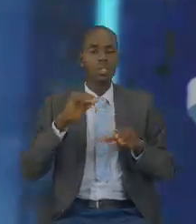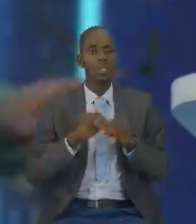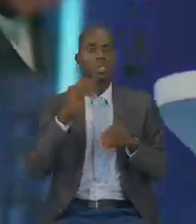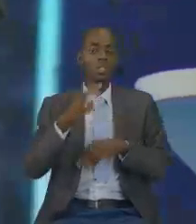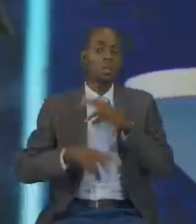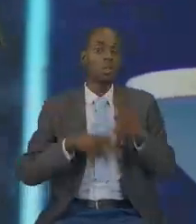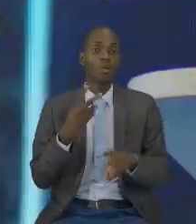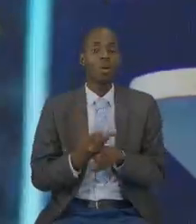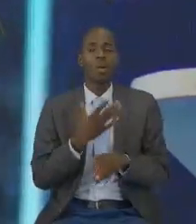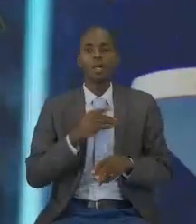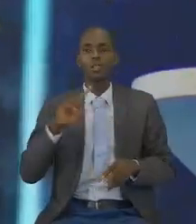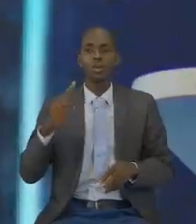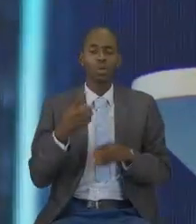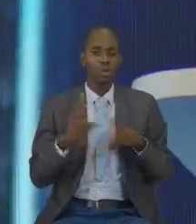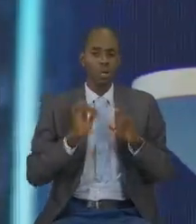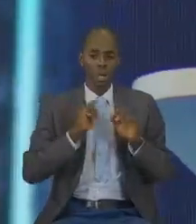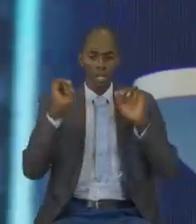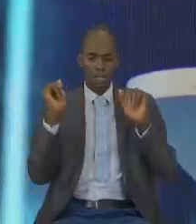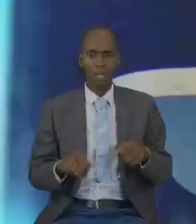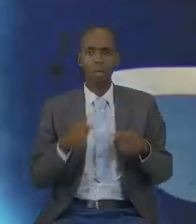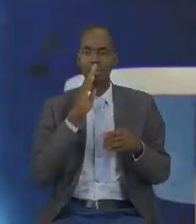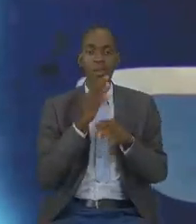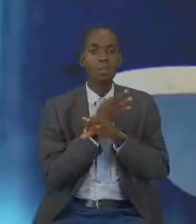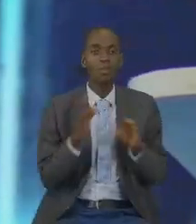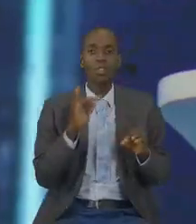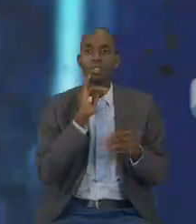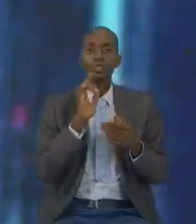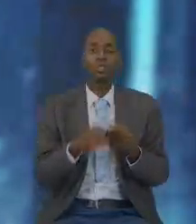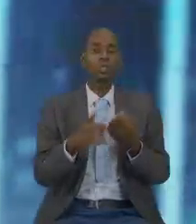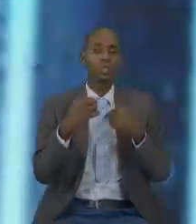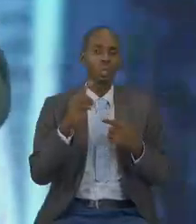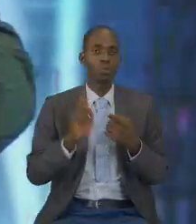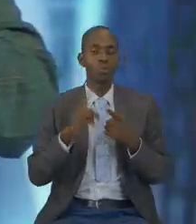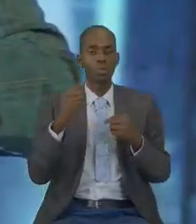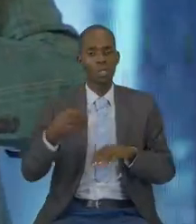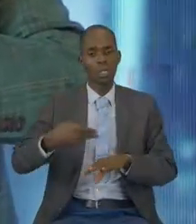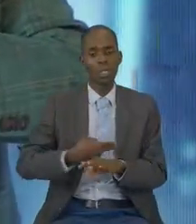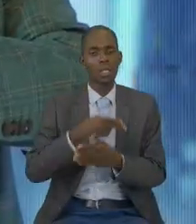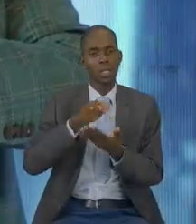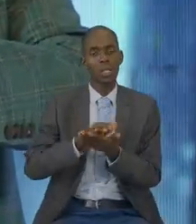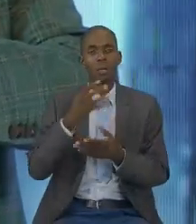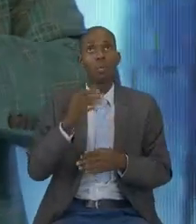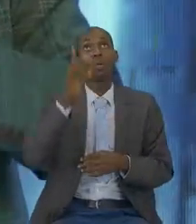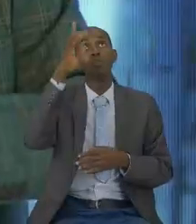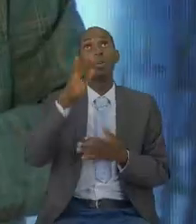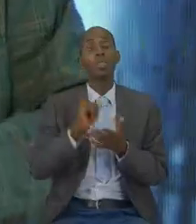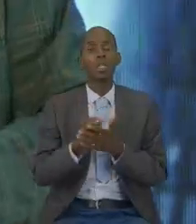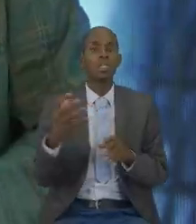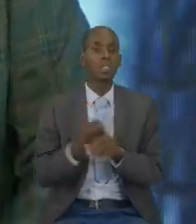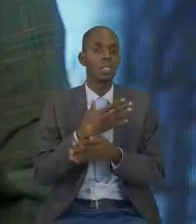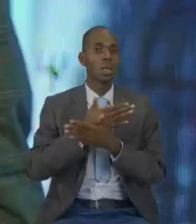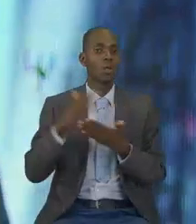world, and the only way I can be free is to come to the Lamb of God that taketh away